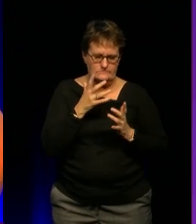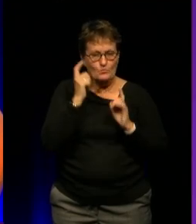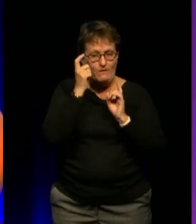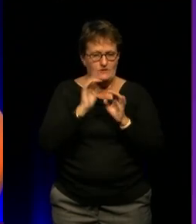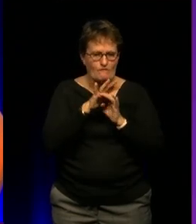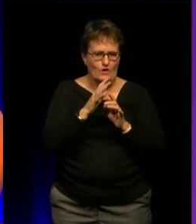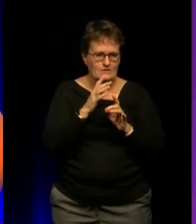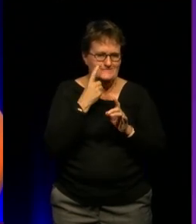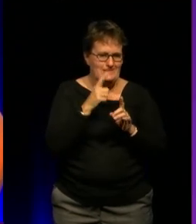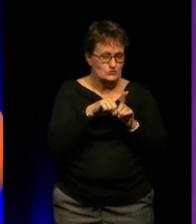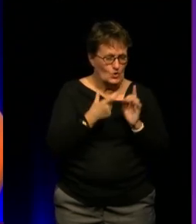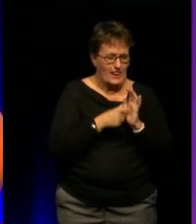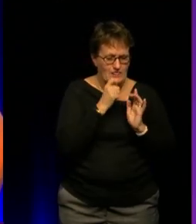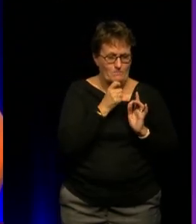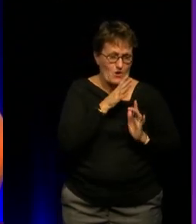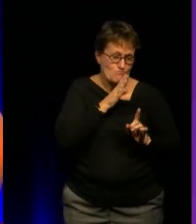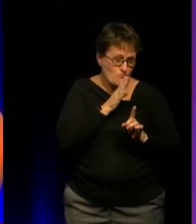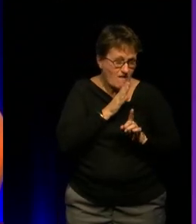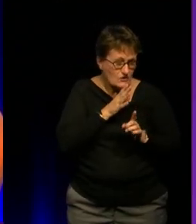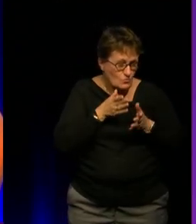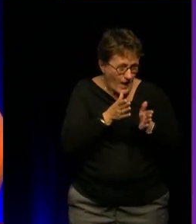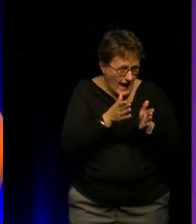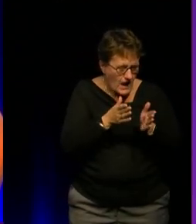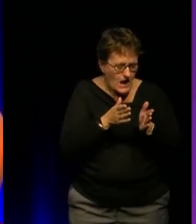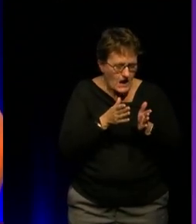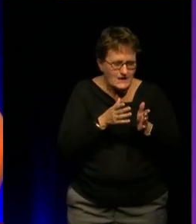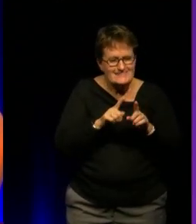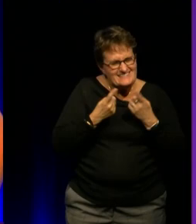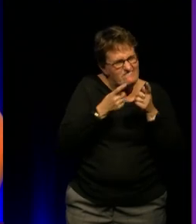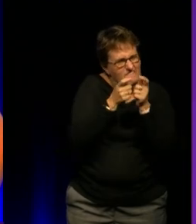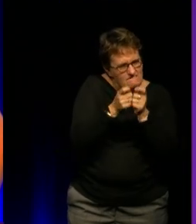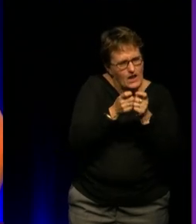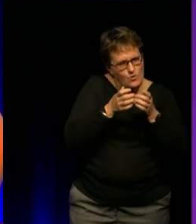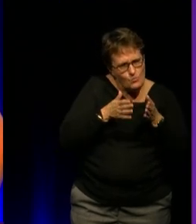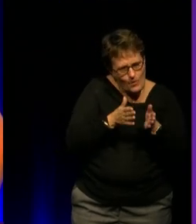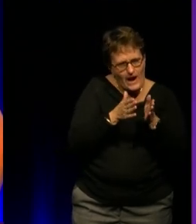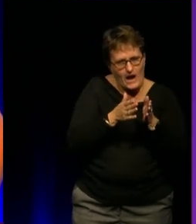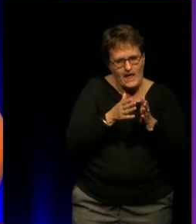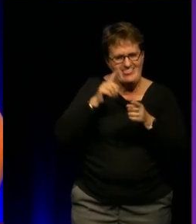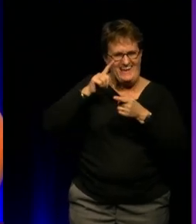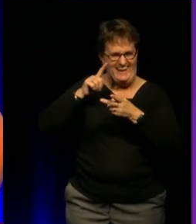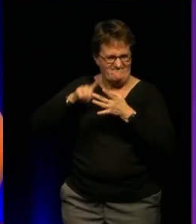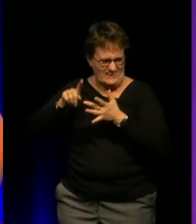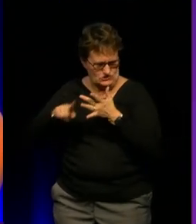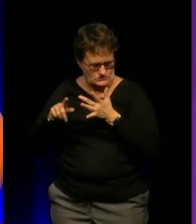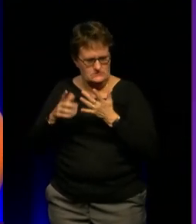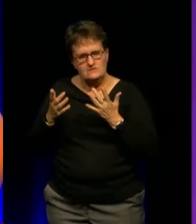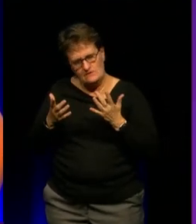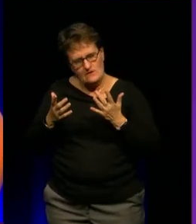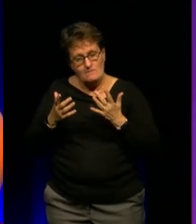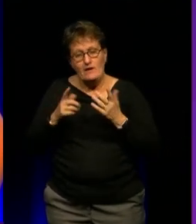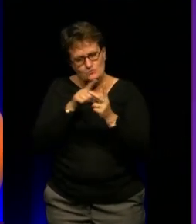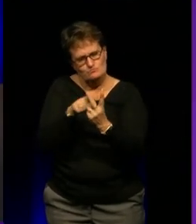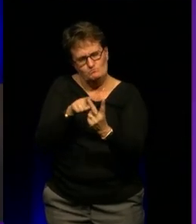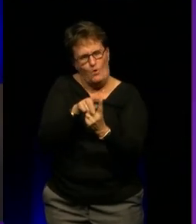hands so they can do that privately and personally, whilst a slightly different value proposition to the infectious disease, is also going to be